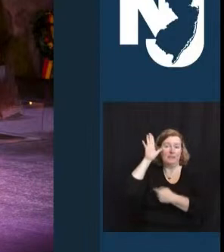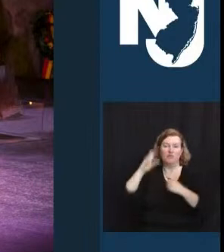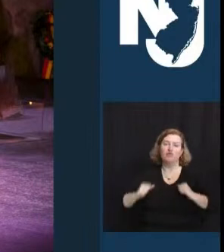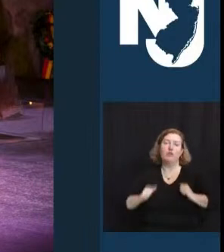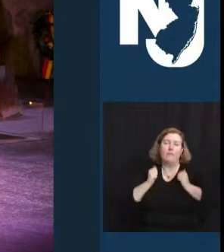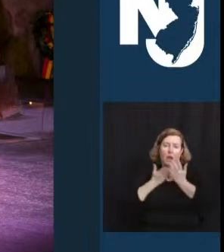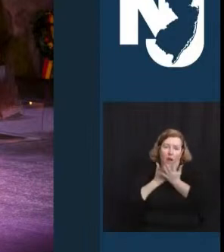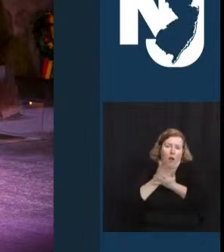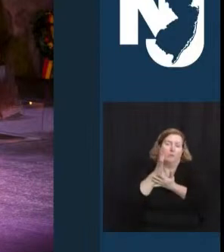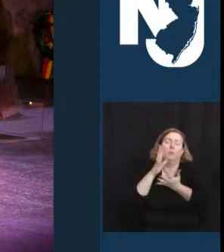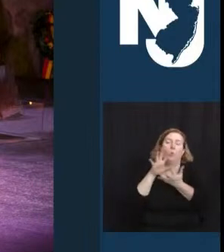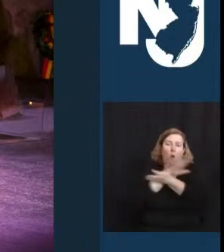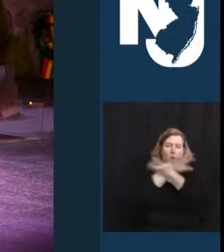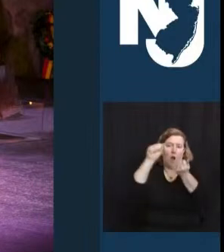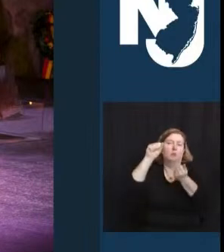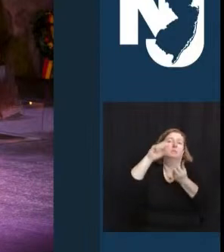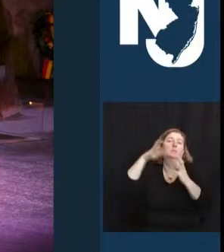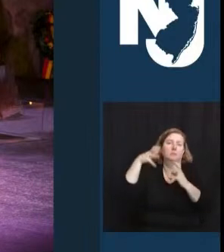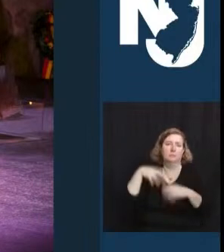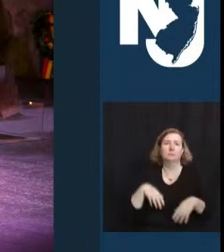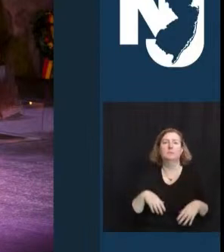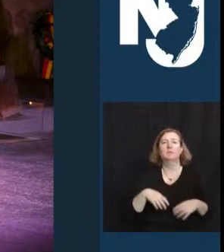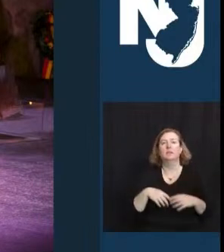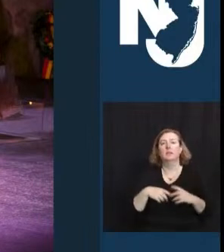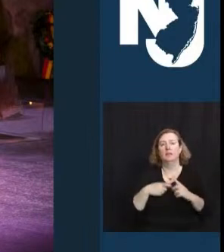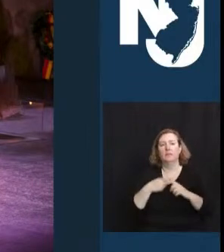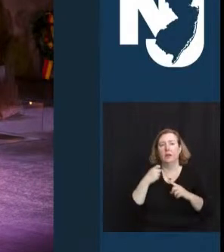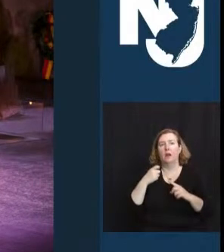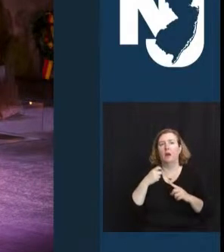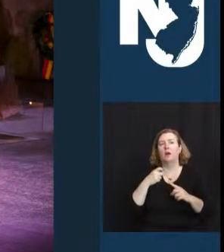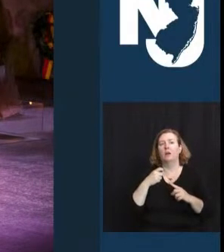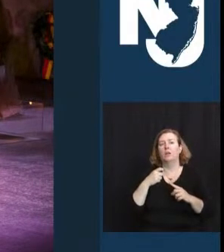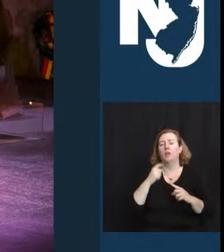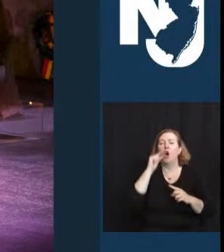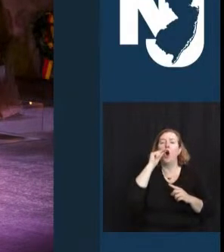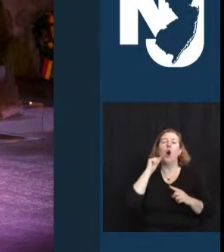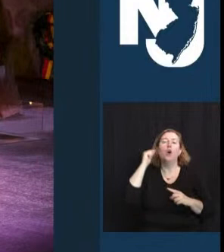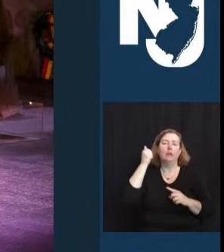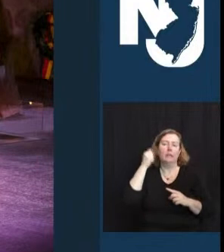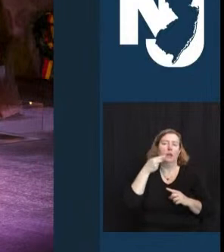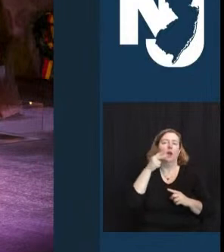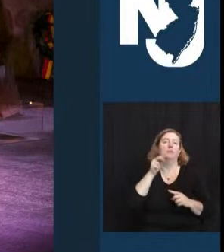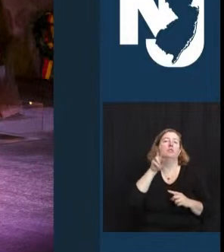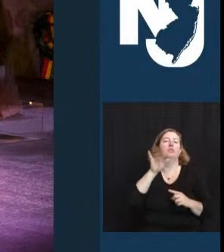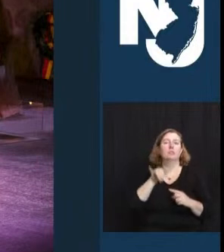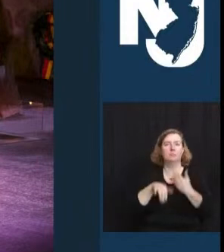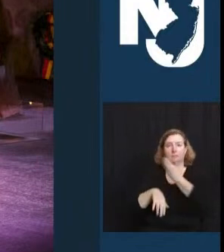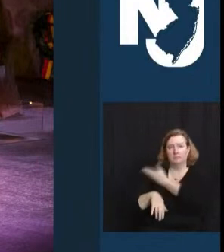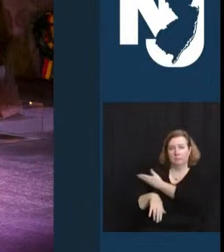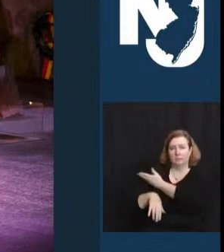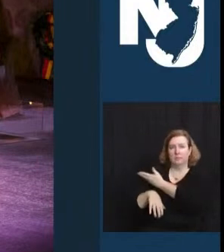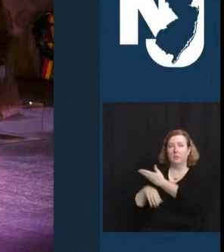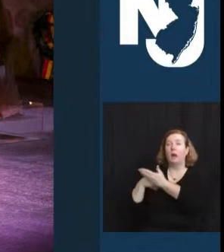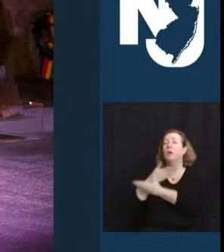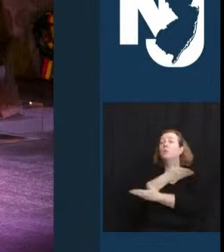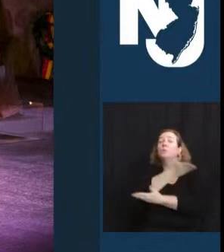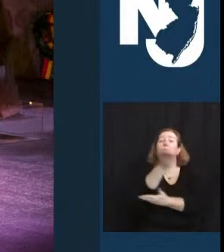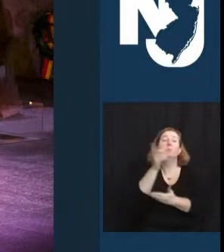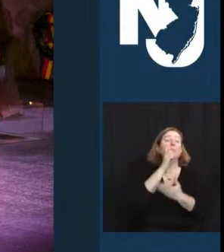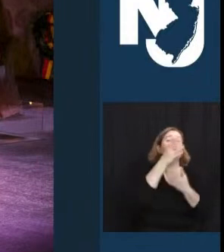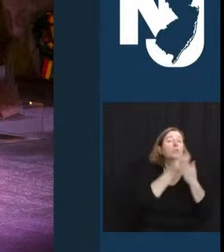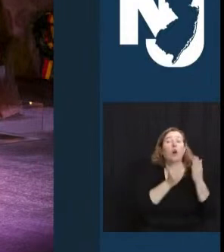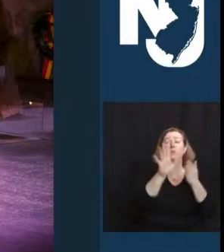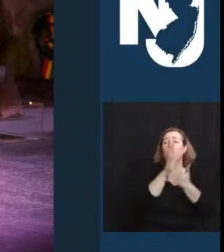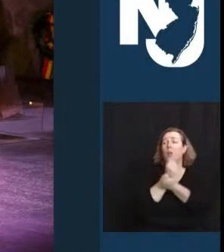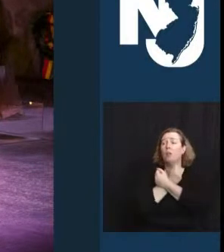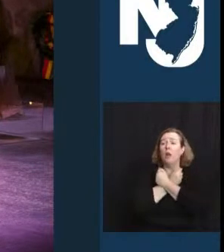Hungary. And so Eddie, to you and your family, and to the families out there who lost loved ones or survived, we